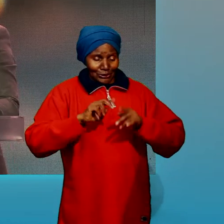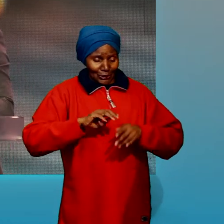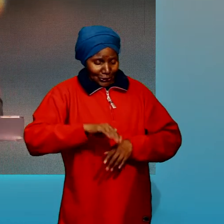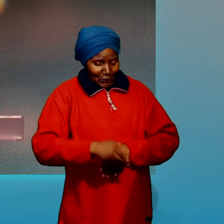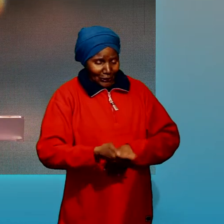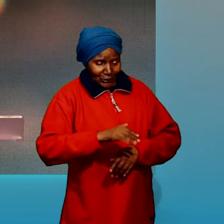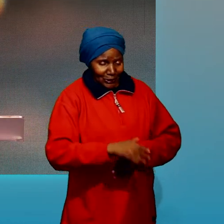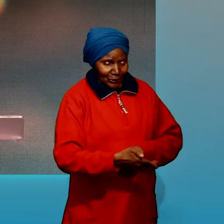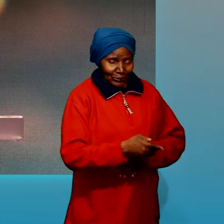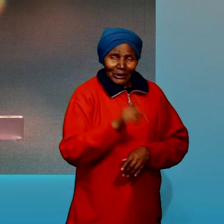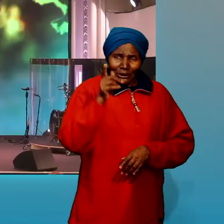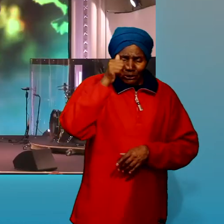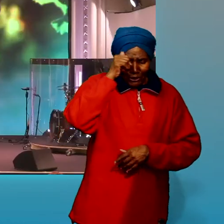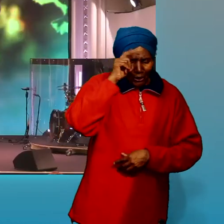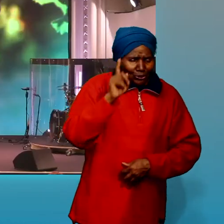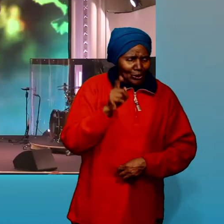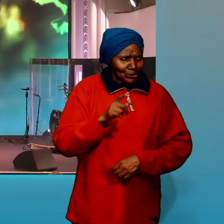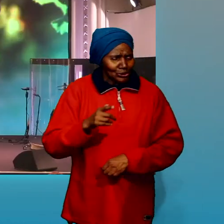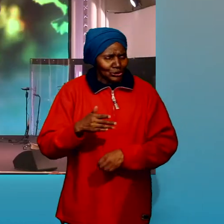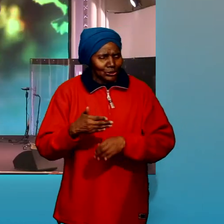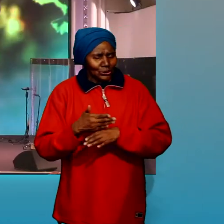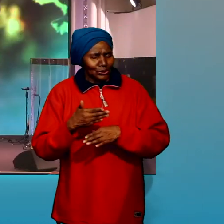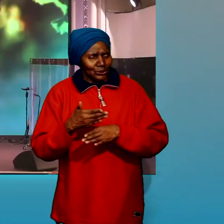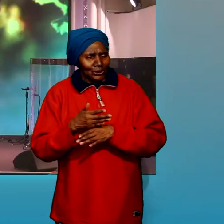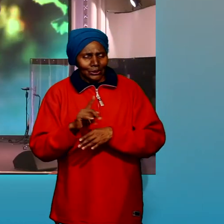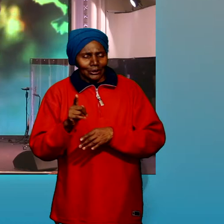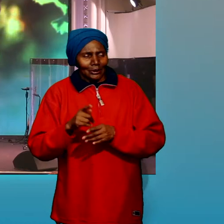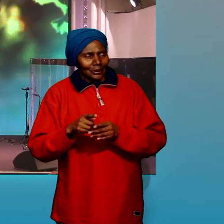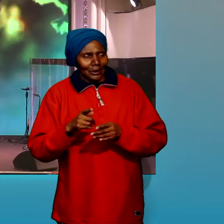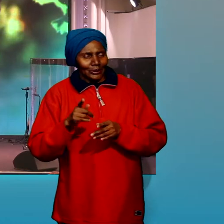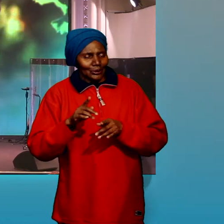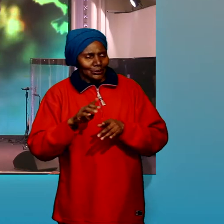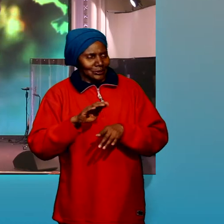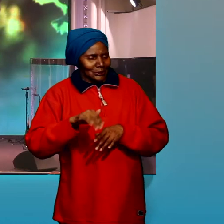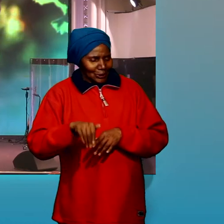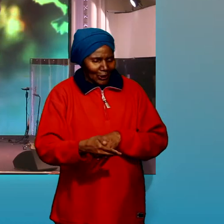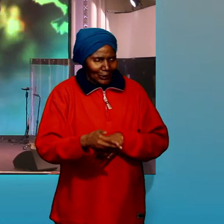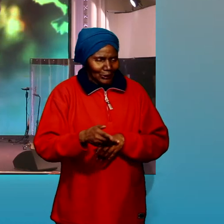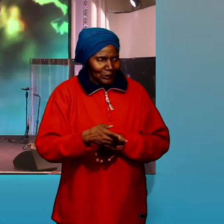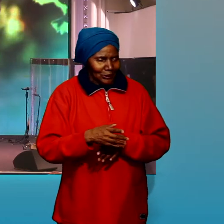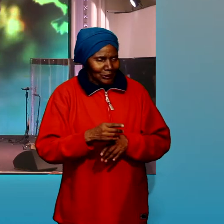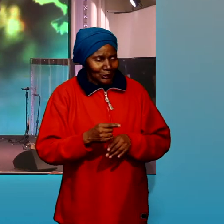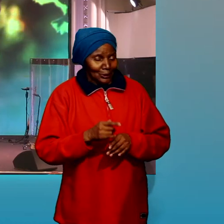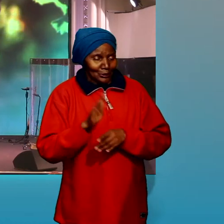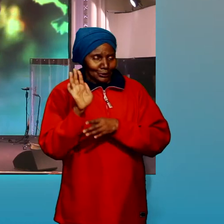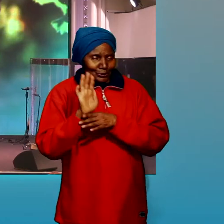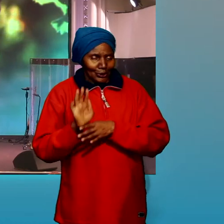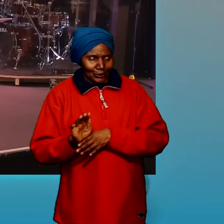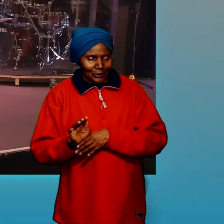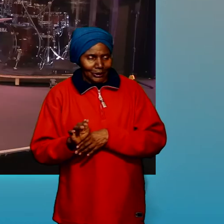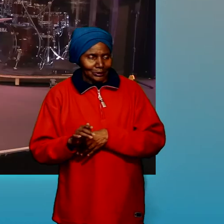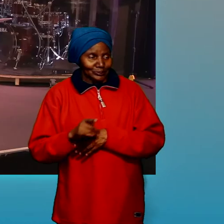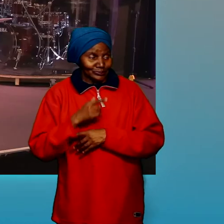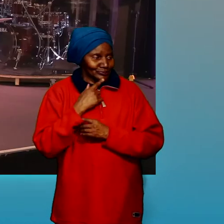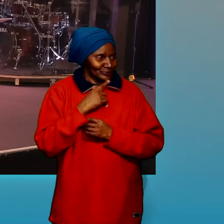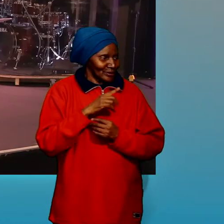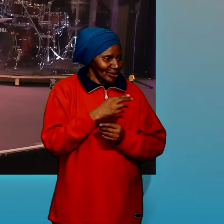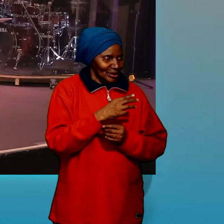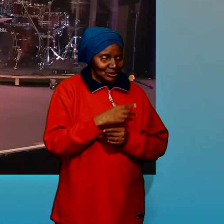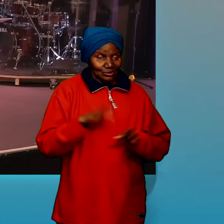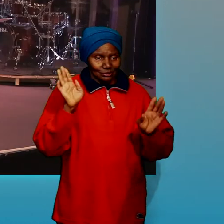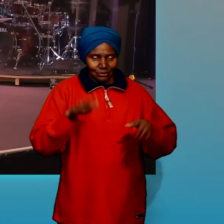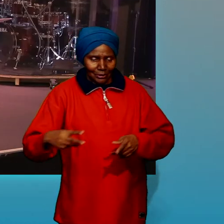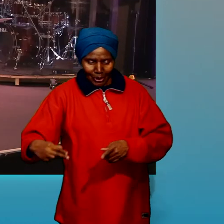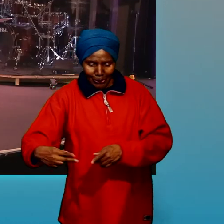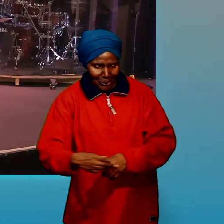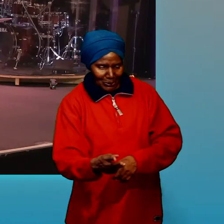prune. It's not like those gardening shows where you walk in and they look and they don't know what to cut, so they cut everything. He knows exactly